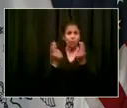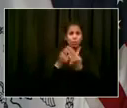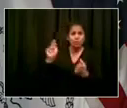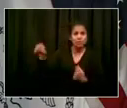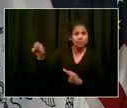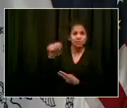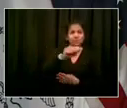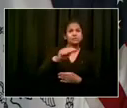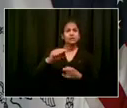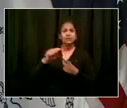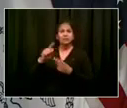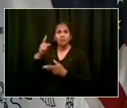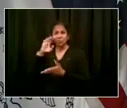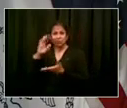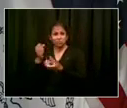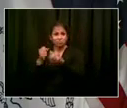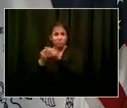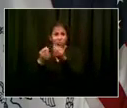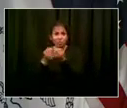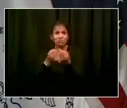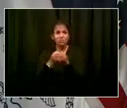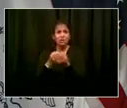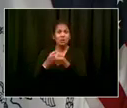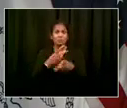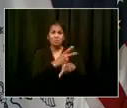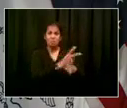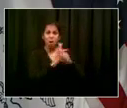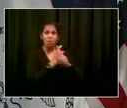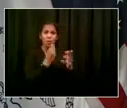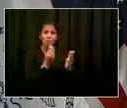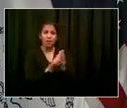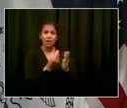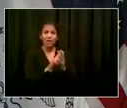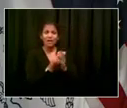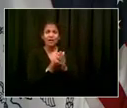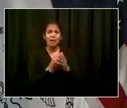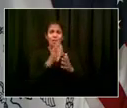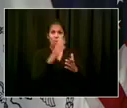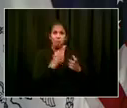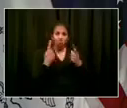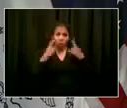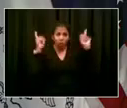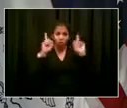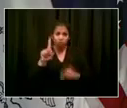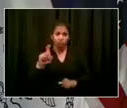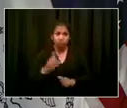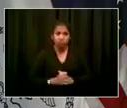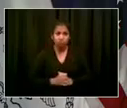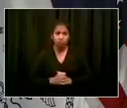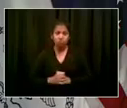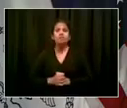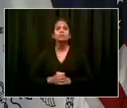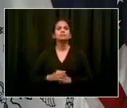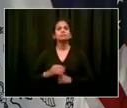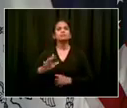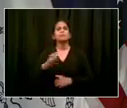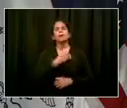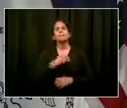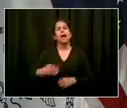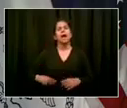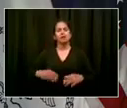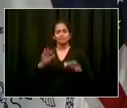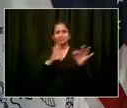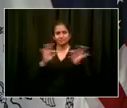CBC, worked with them over the years, don't happen to agree with them on many things, and I don't think They are the kind of